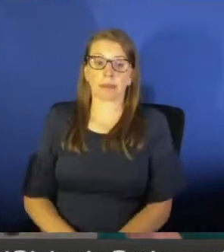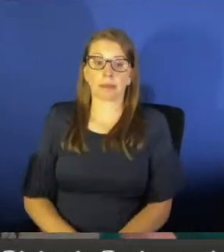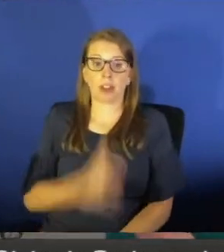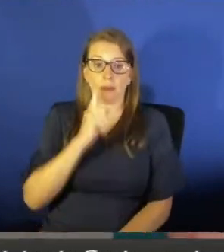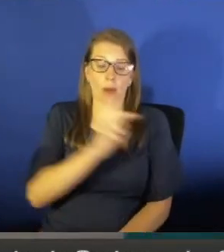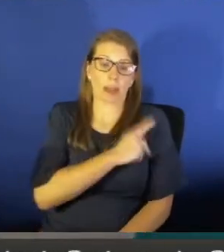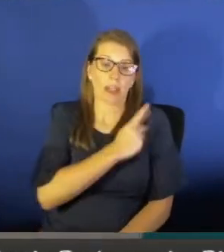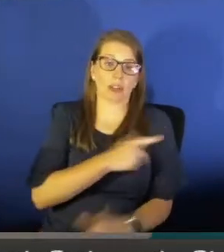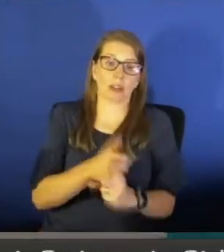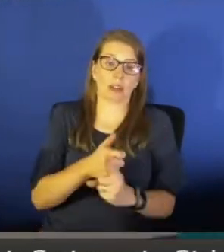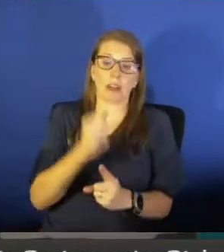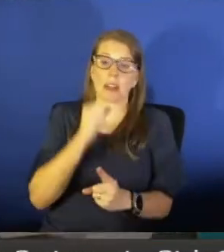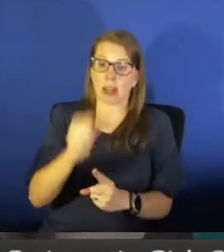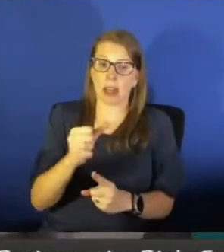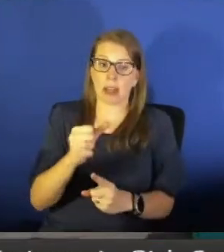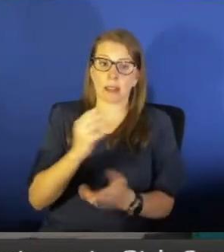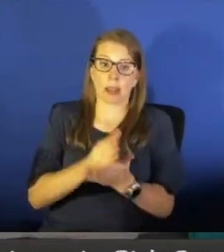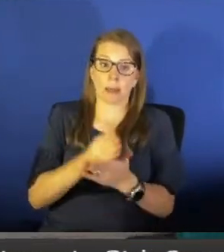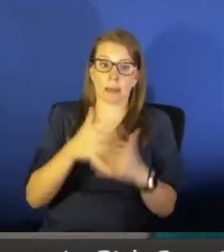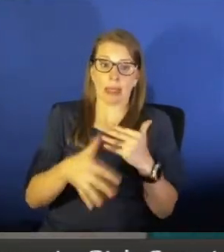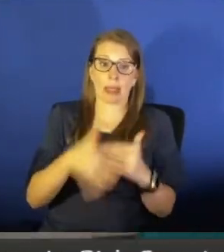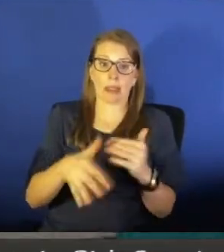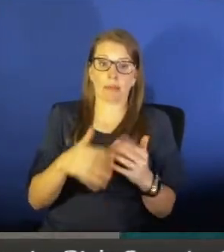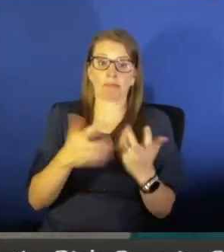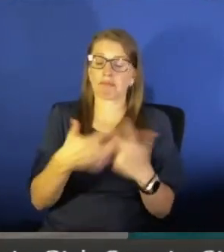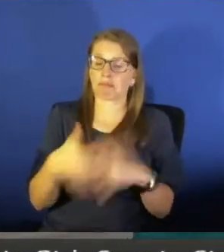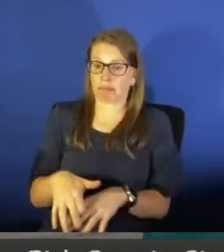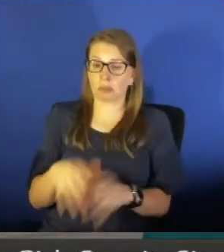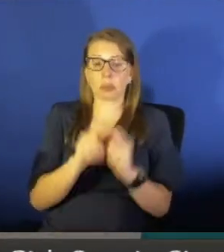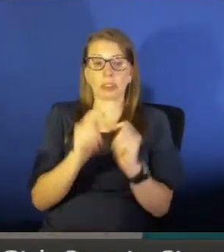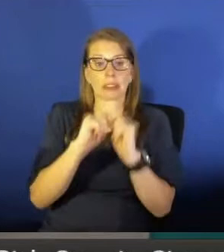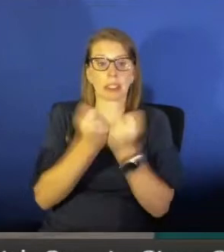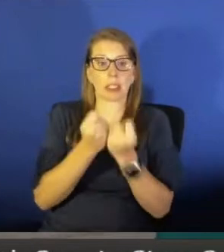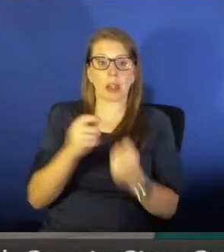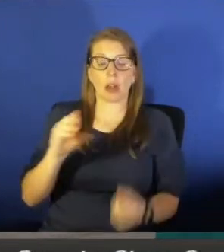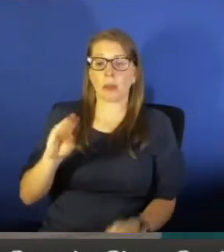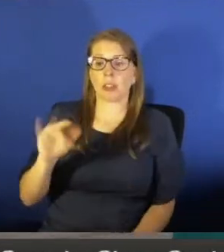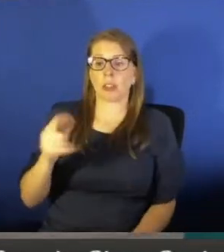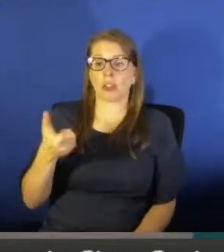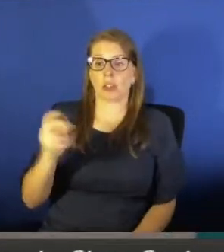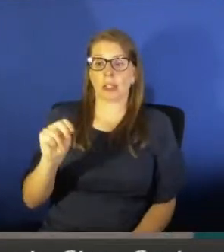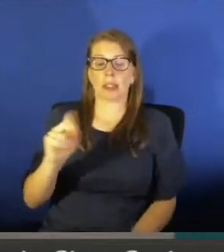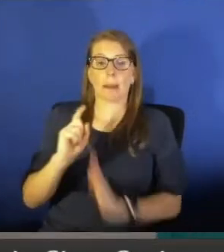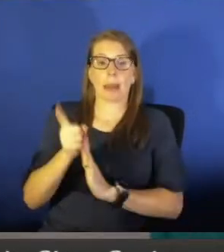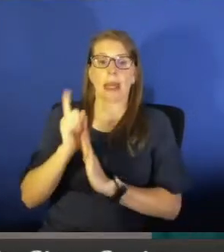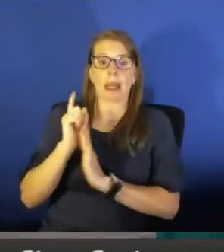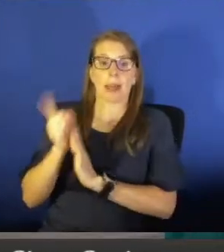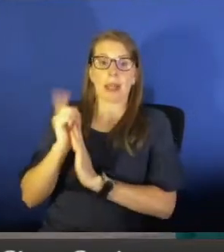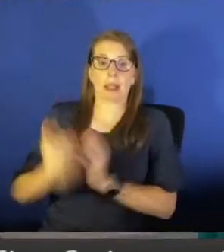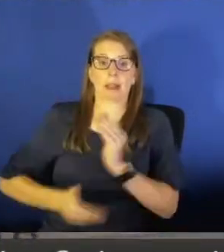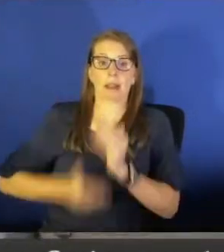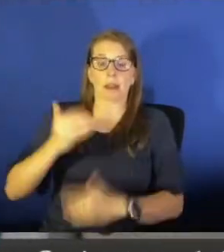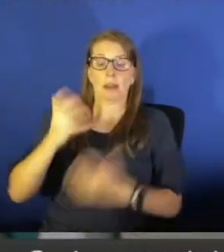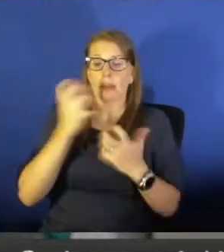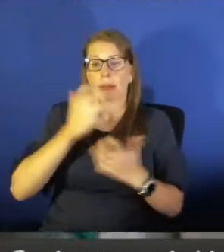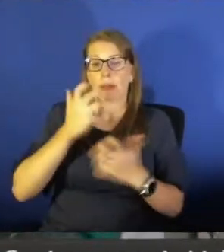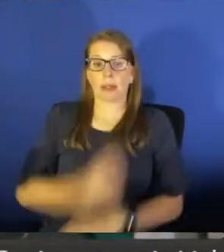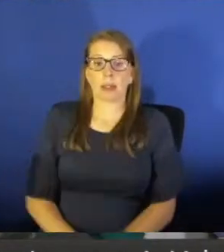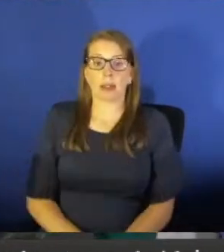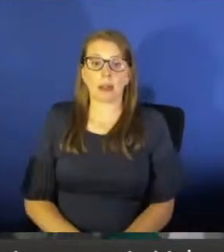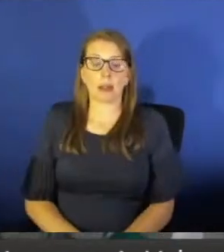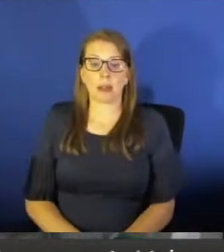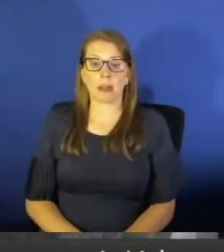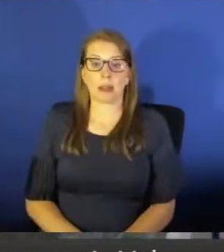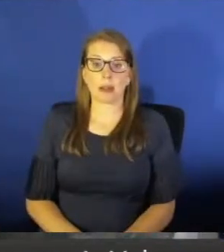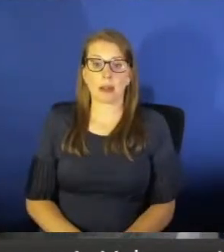you made it work with your teammates Yep. and the OBGYN. It's a minute-by-minute process when you have somebody smokes. that's sick. I can't stress